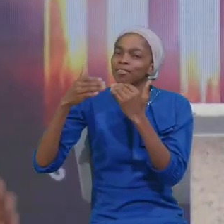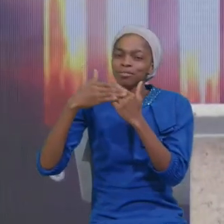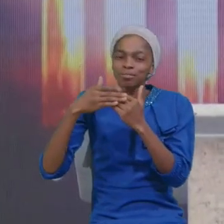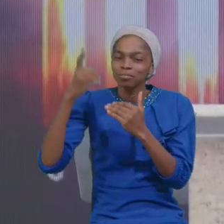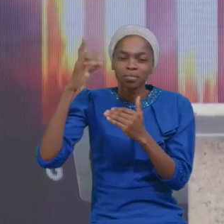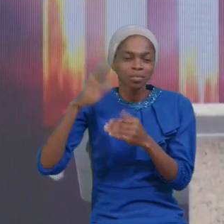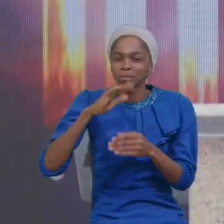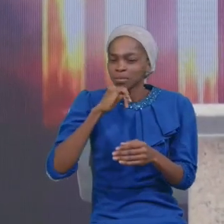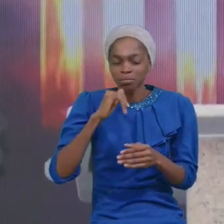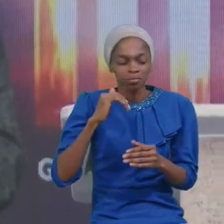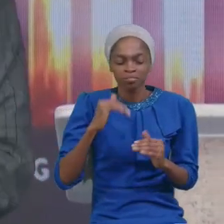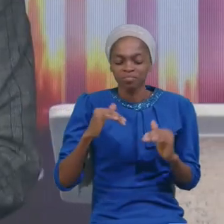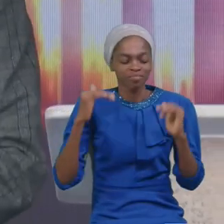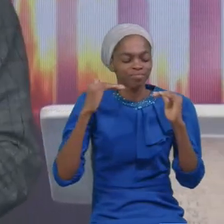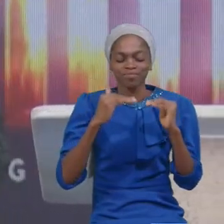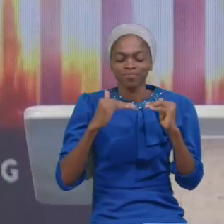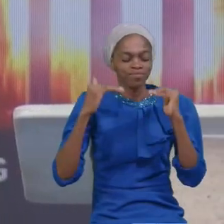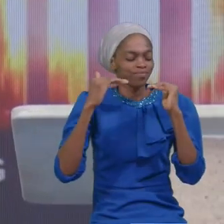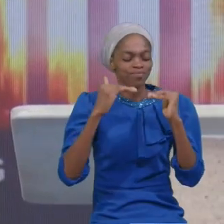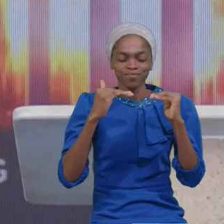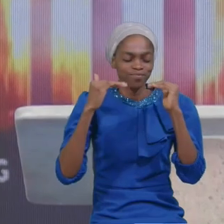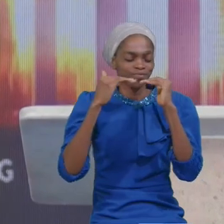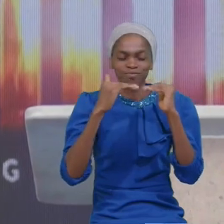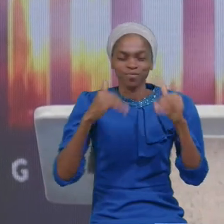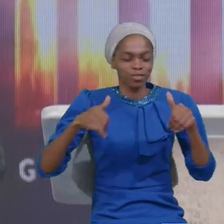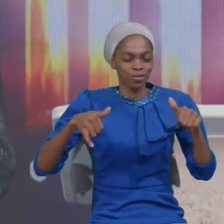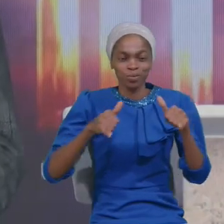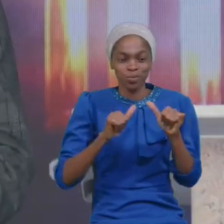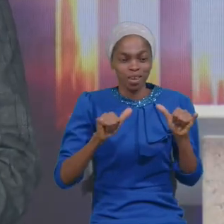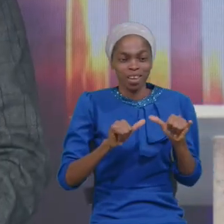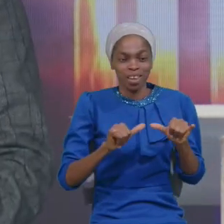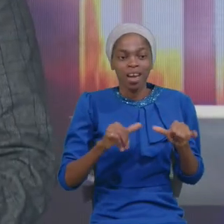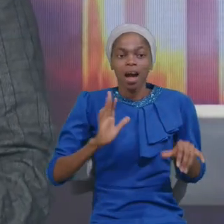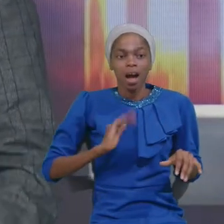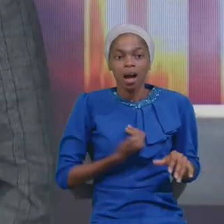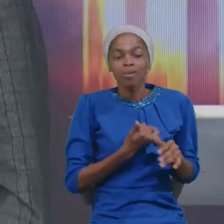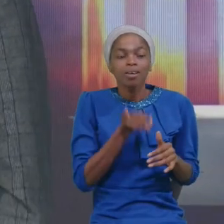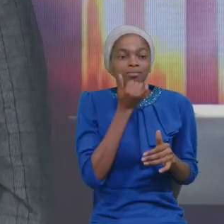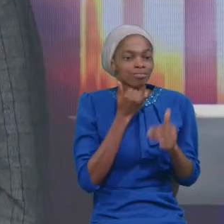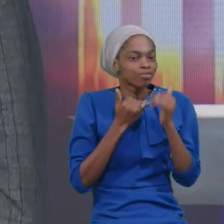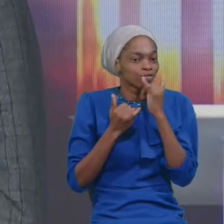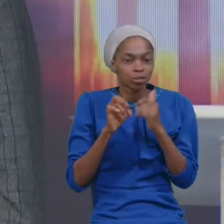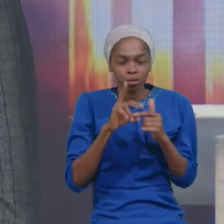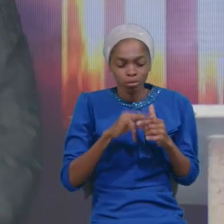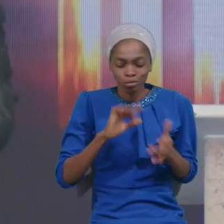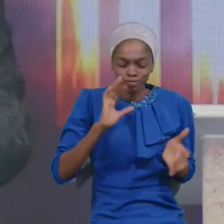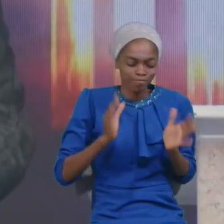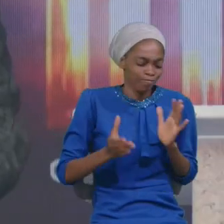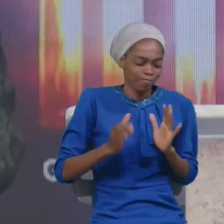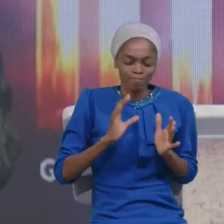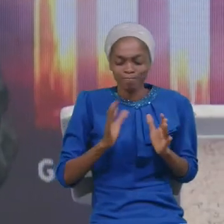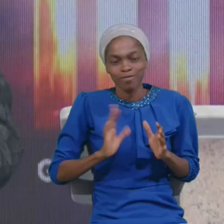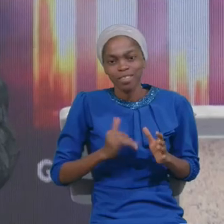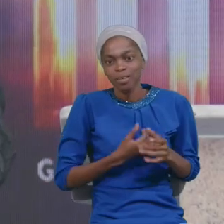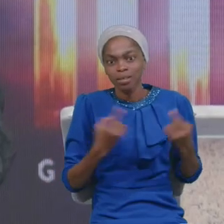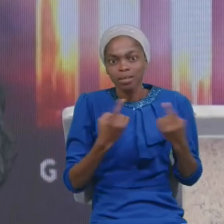our iniquity. Some, they weigh heavy. Some, they're very bad.